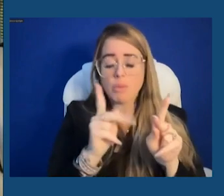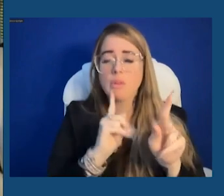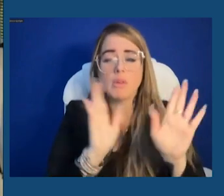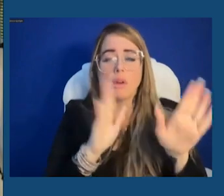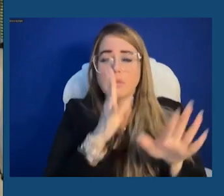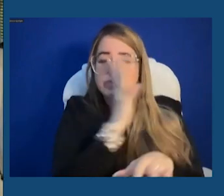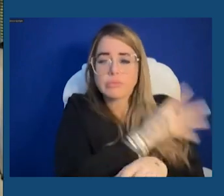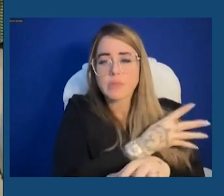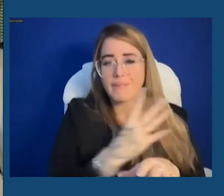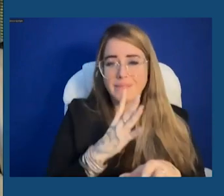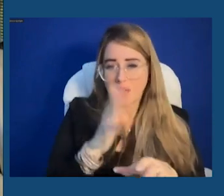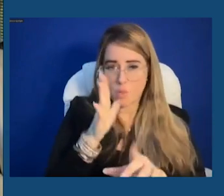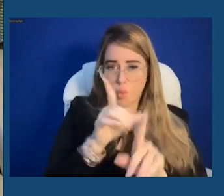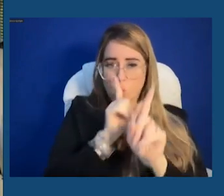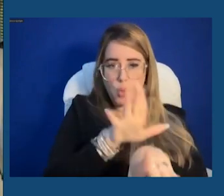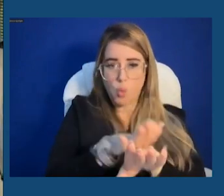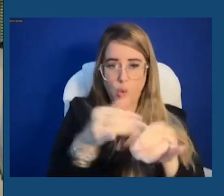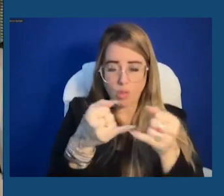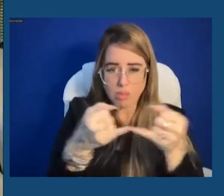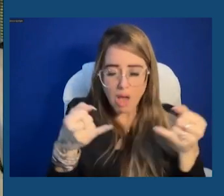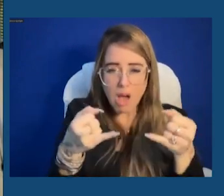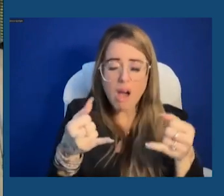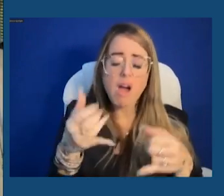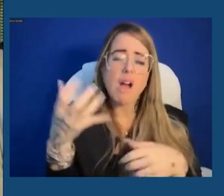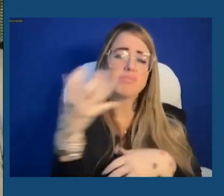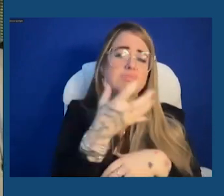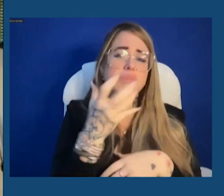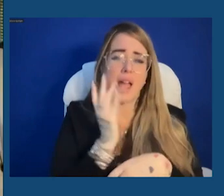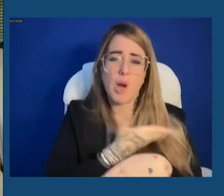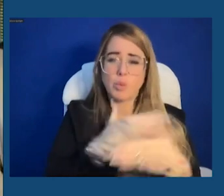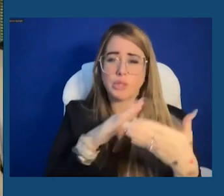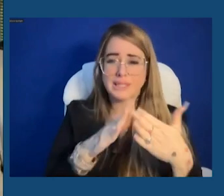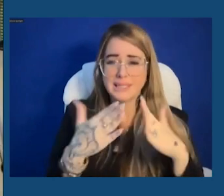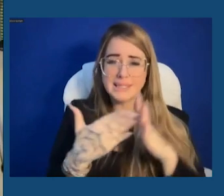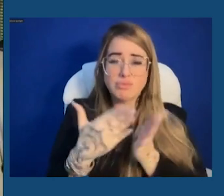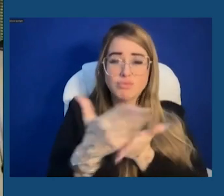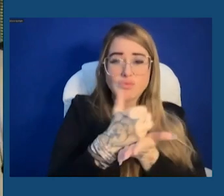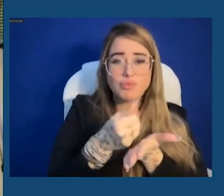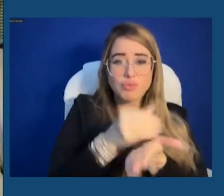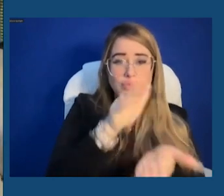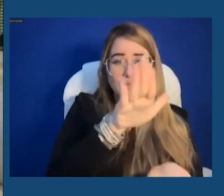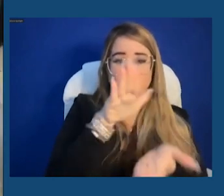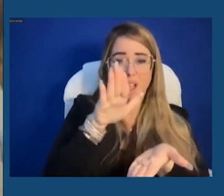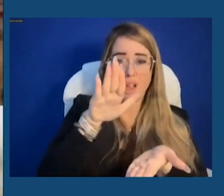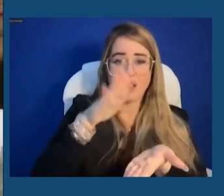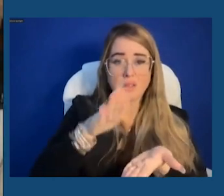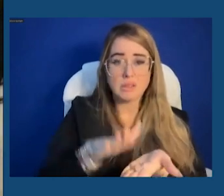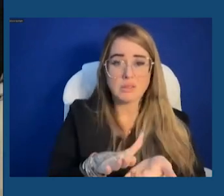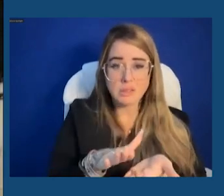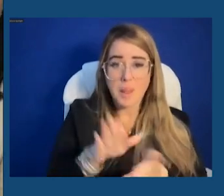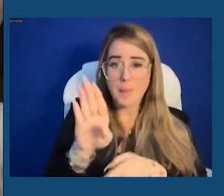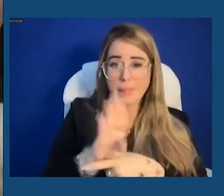online. And what that does to our city core when you start losing the businesses because people are just saying